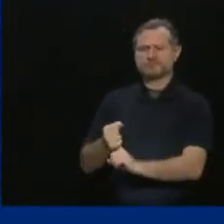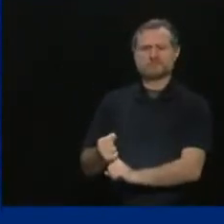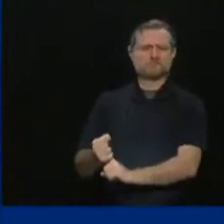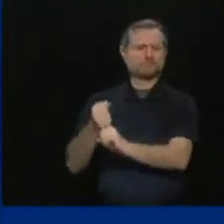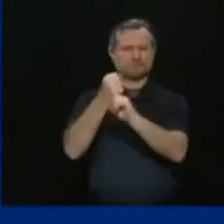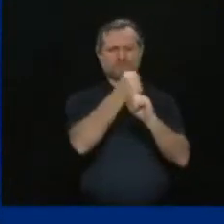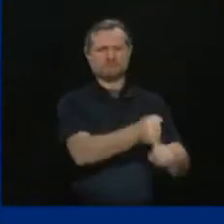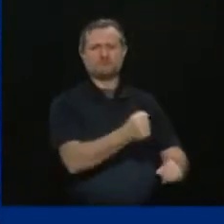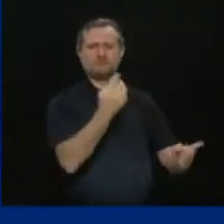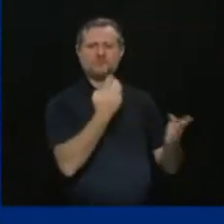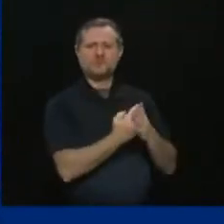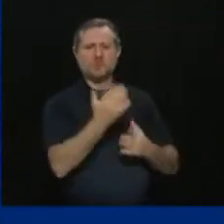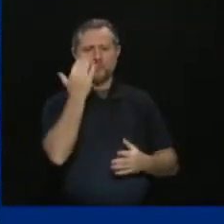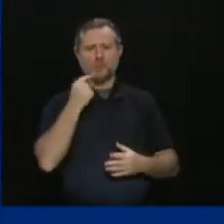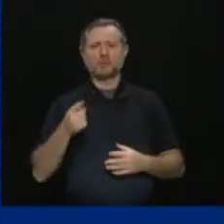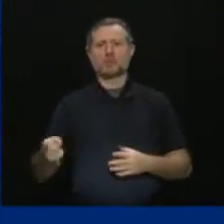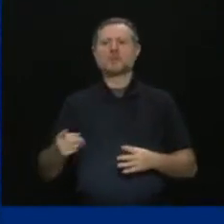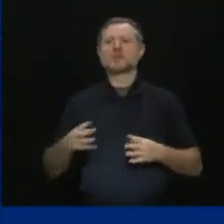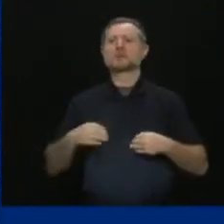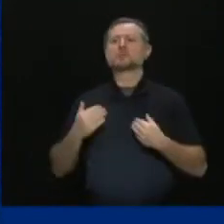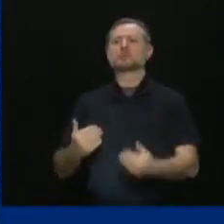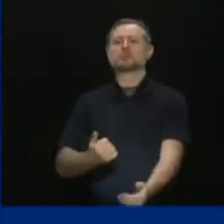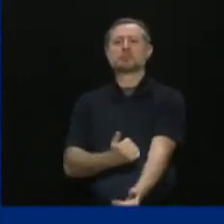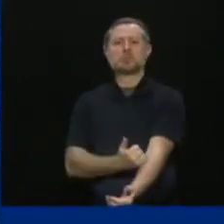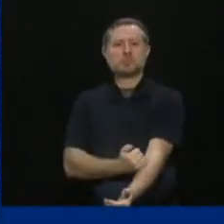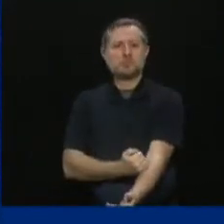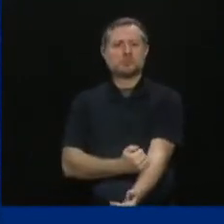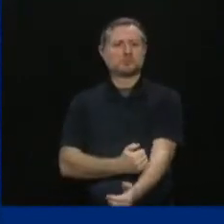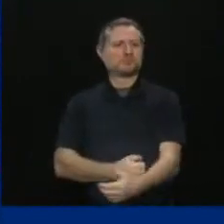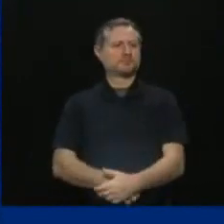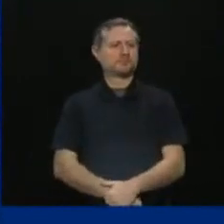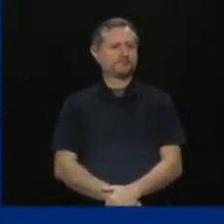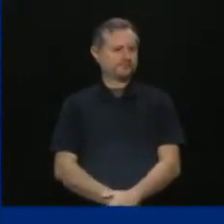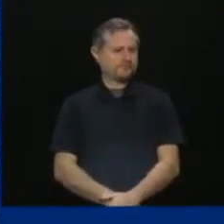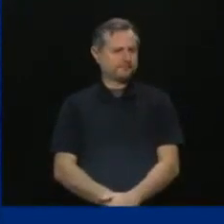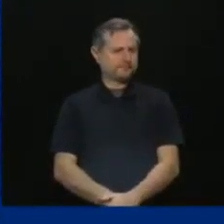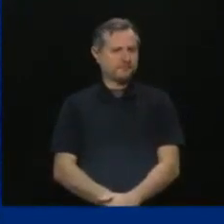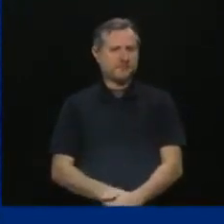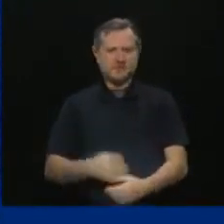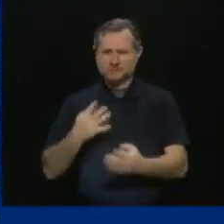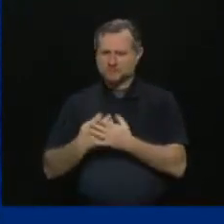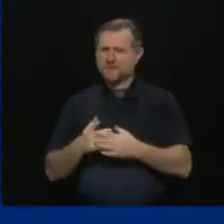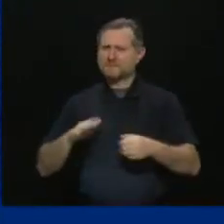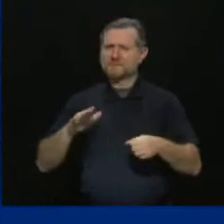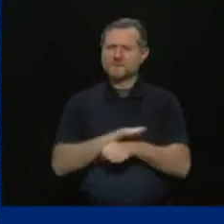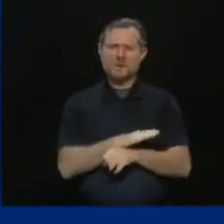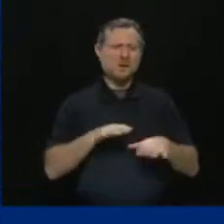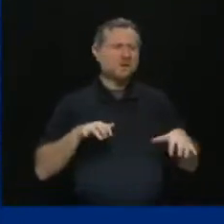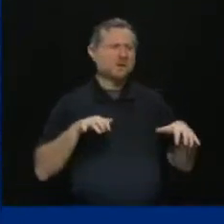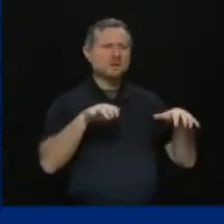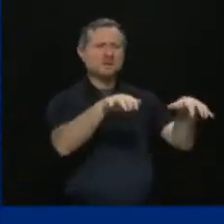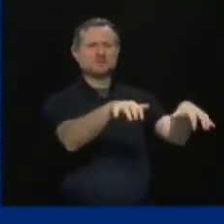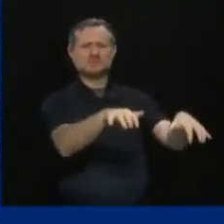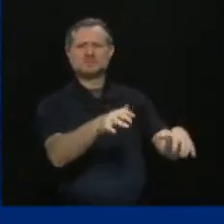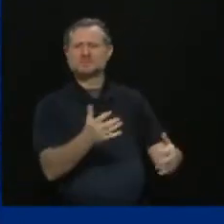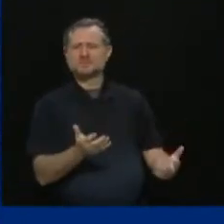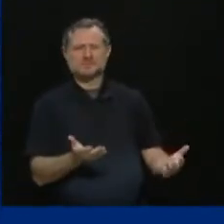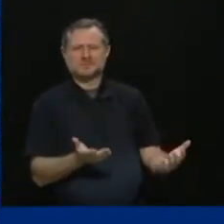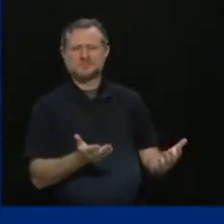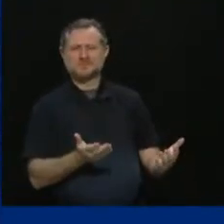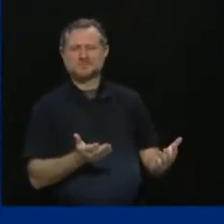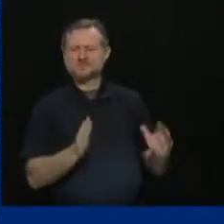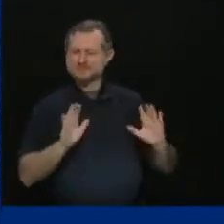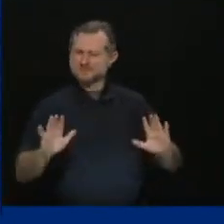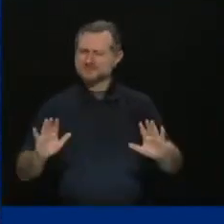a syringe, right? Okay. The jails are full enough. I think we don't need people in there for syringes possession. On the other